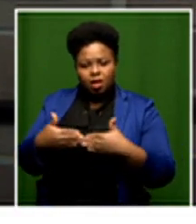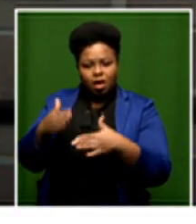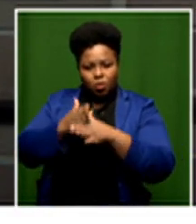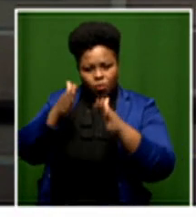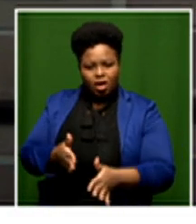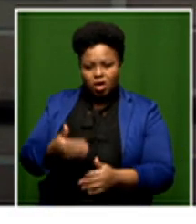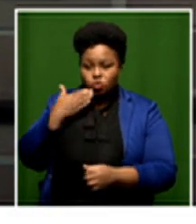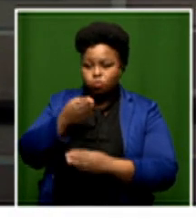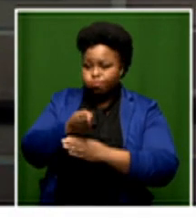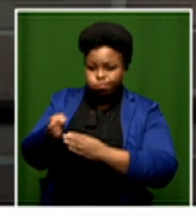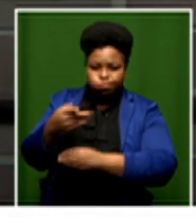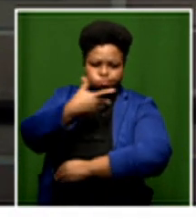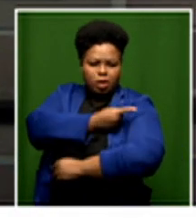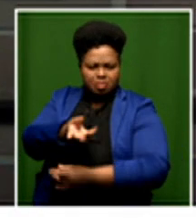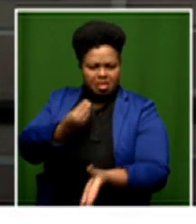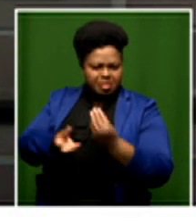being vaccinated.